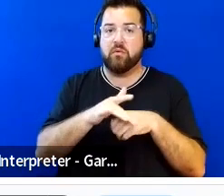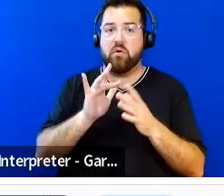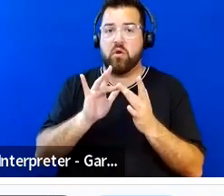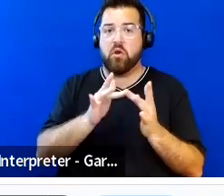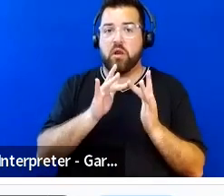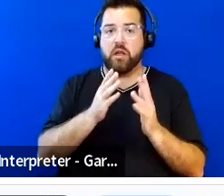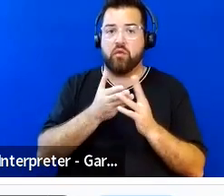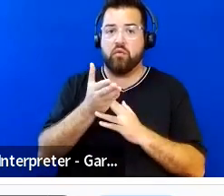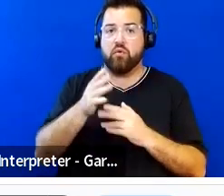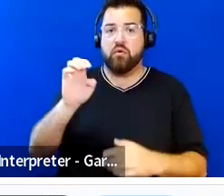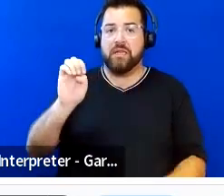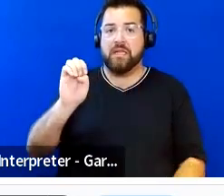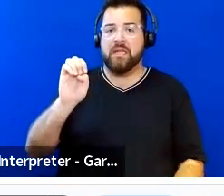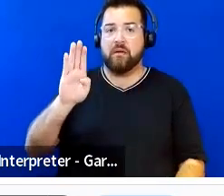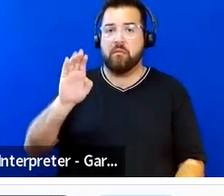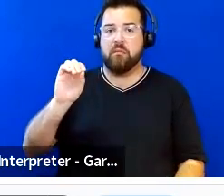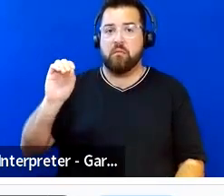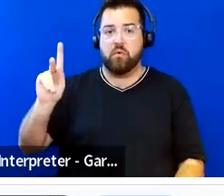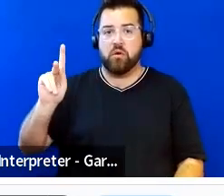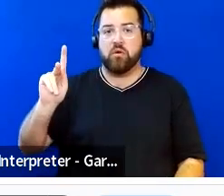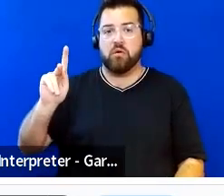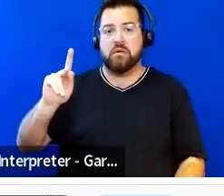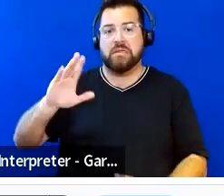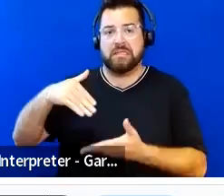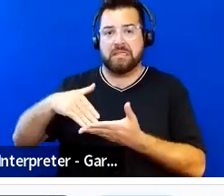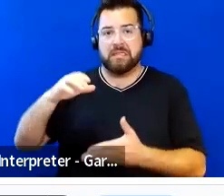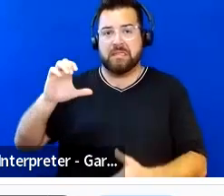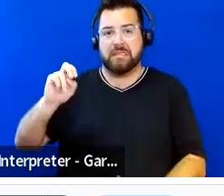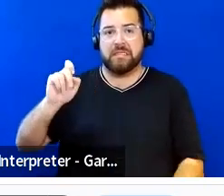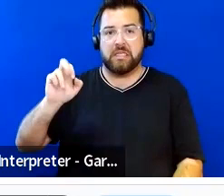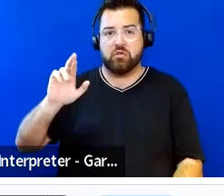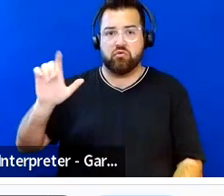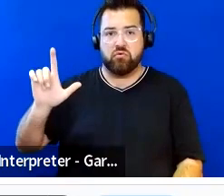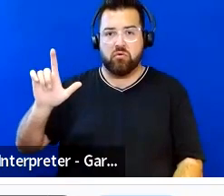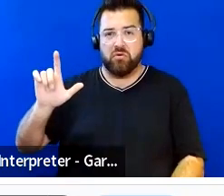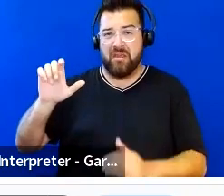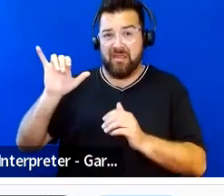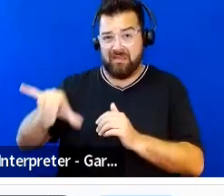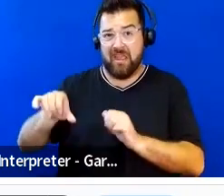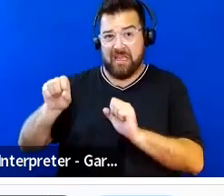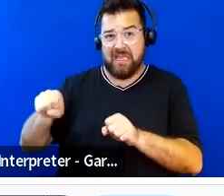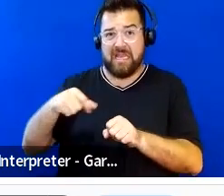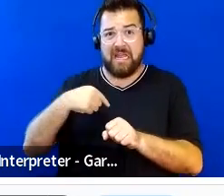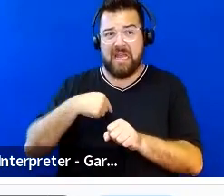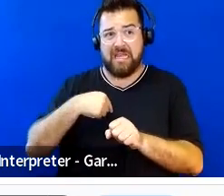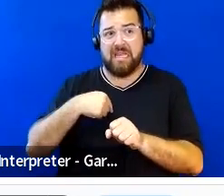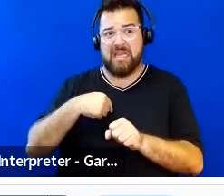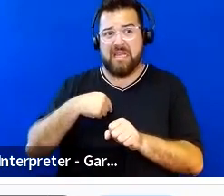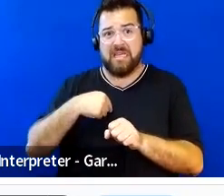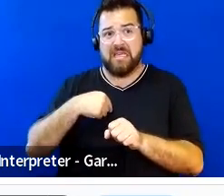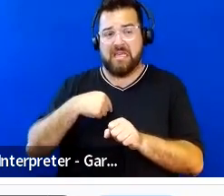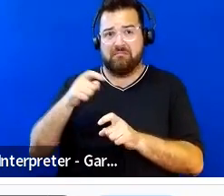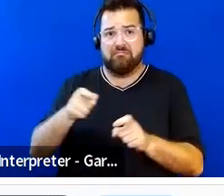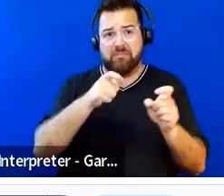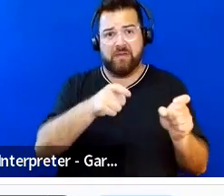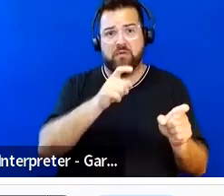ebook central, is that something that I could then assign my students and they would have access